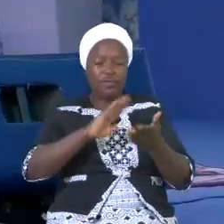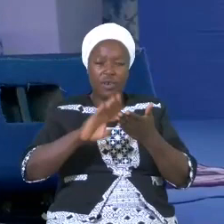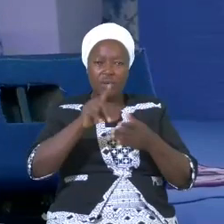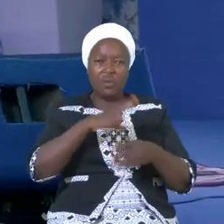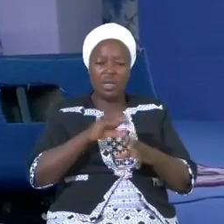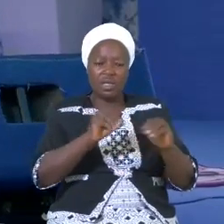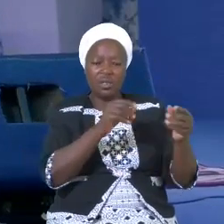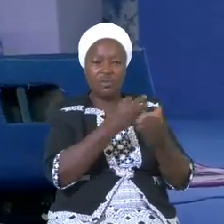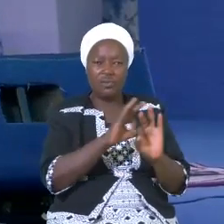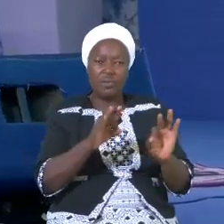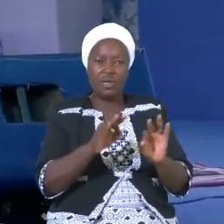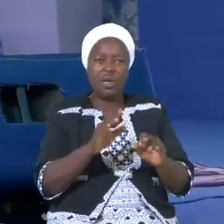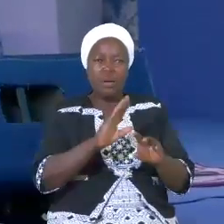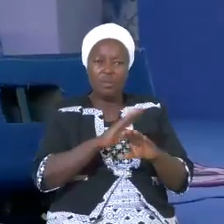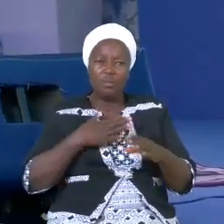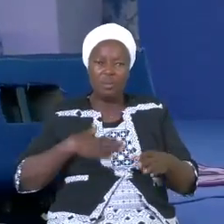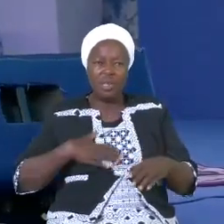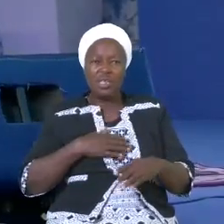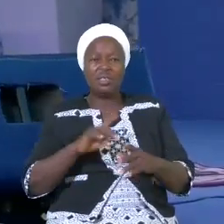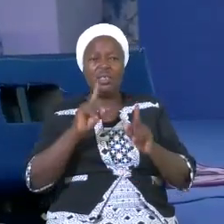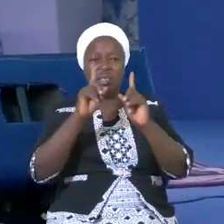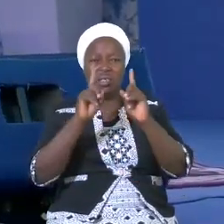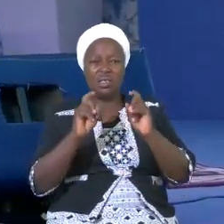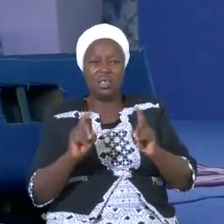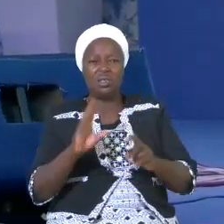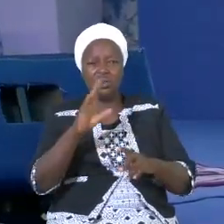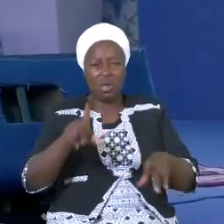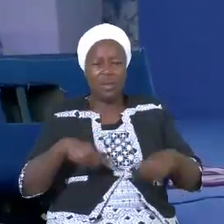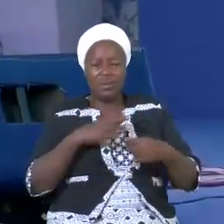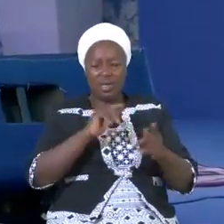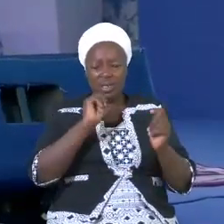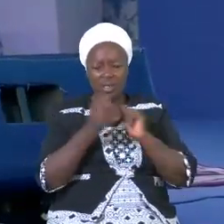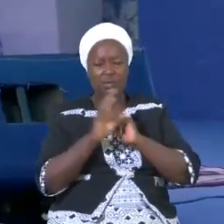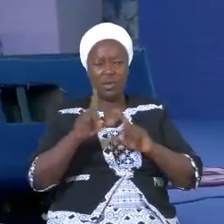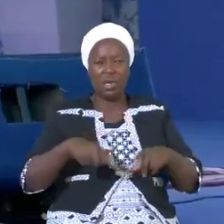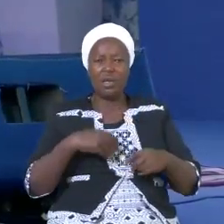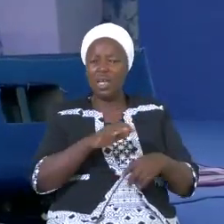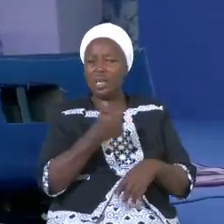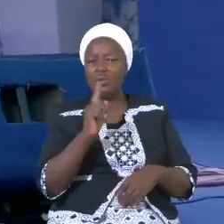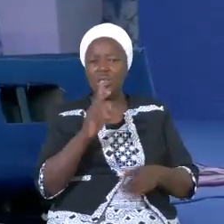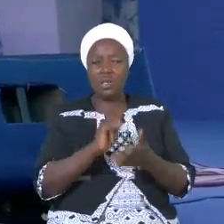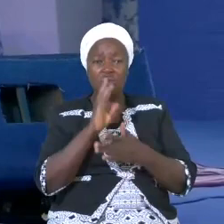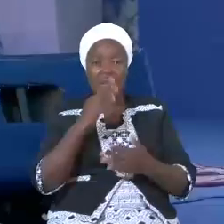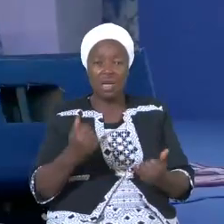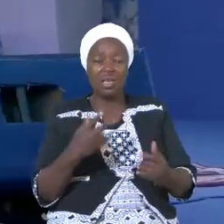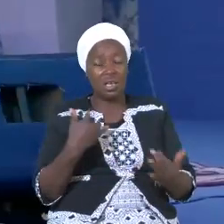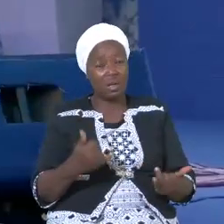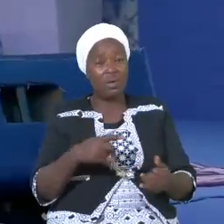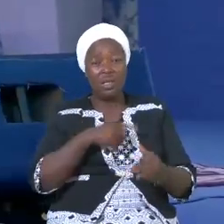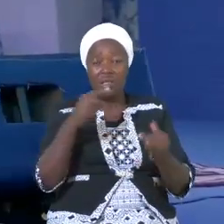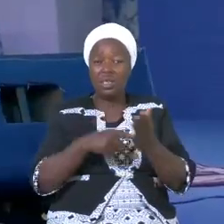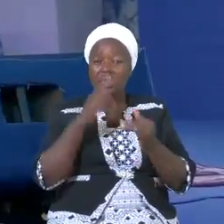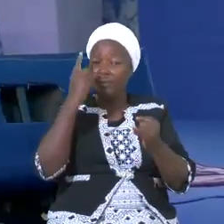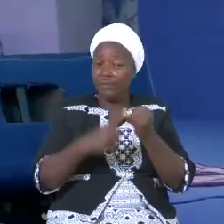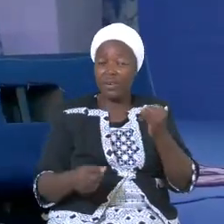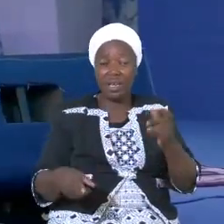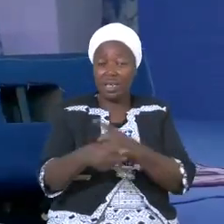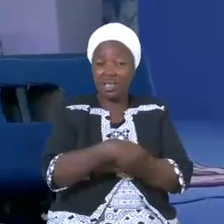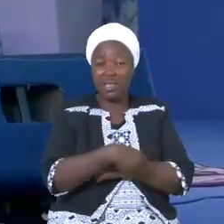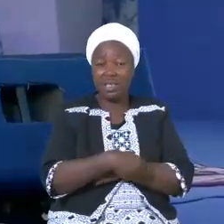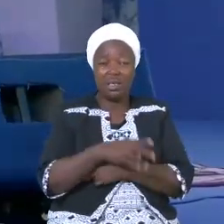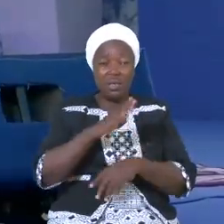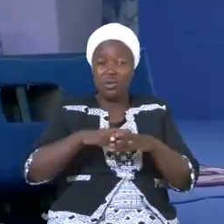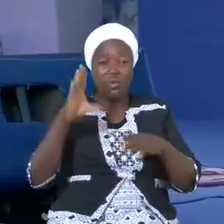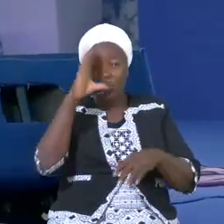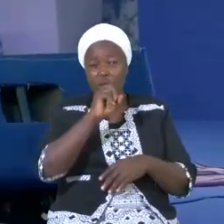life he'll transform your life wherever you are this is a final day don't miss your chance raise up your hand right